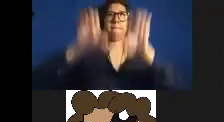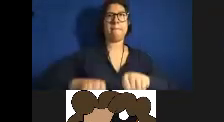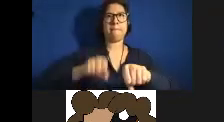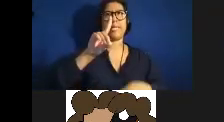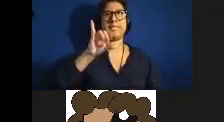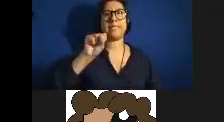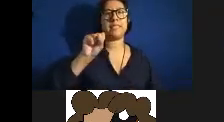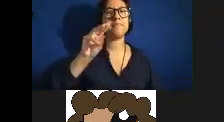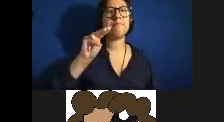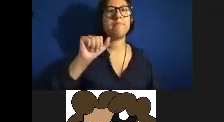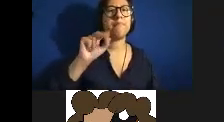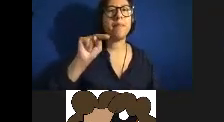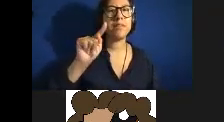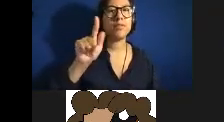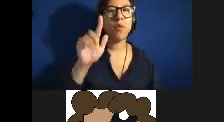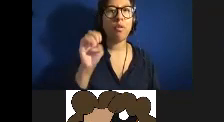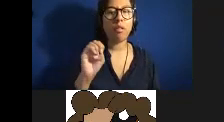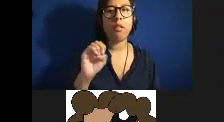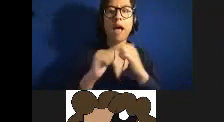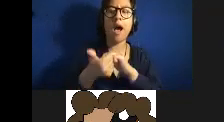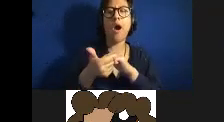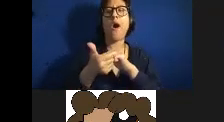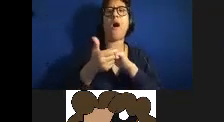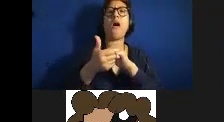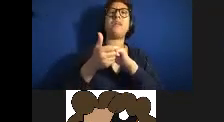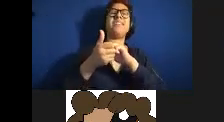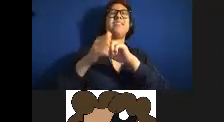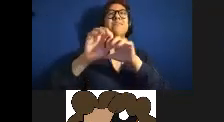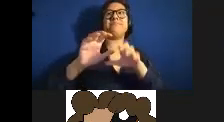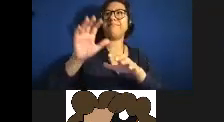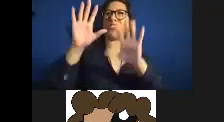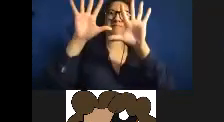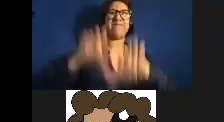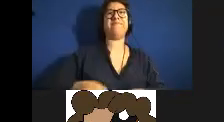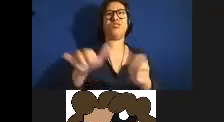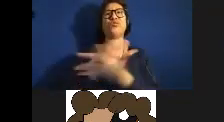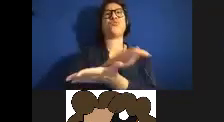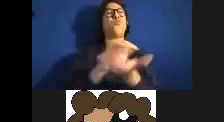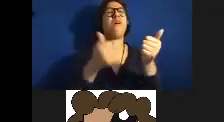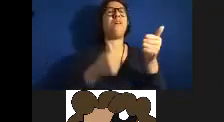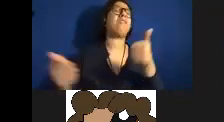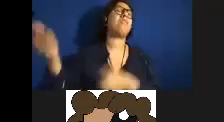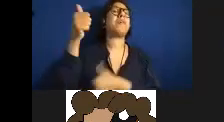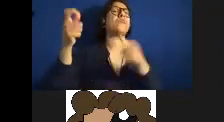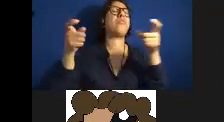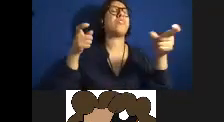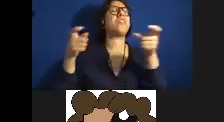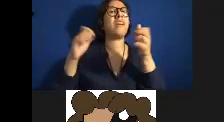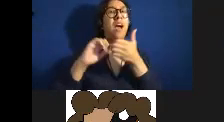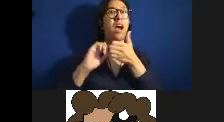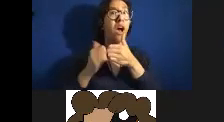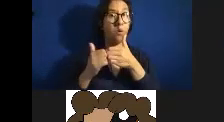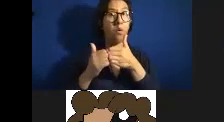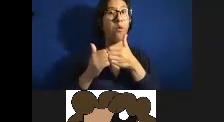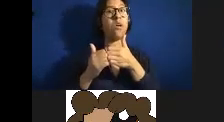the breaking things down or like the dismantling or the destroying of these things, right? But as we're doing that, we also have to be